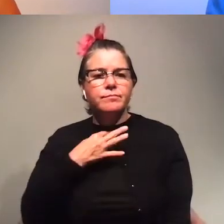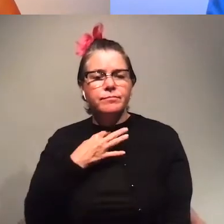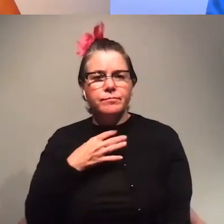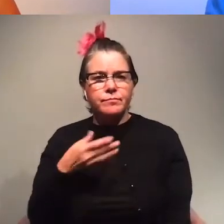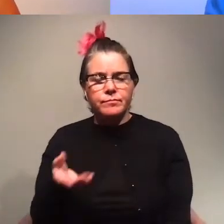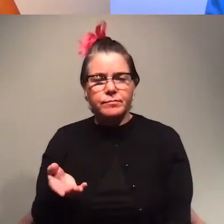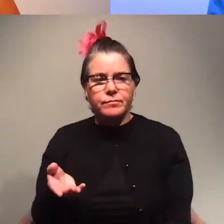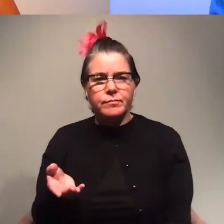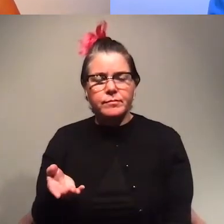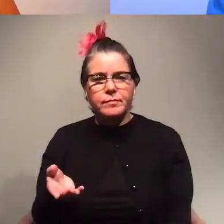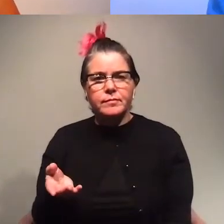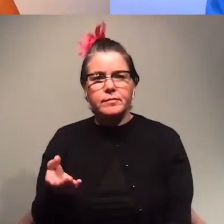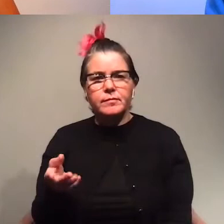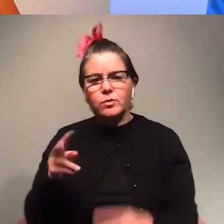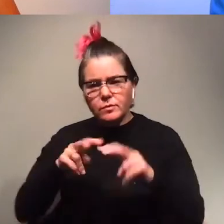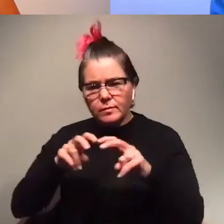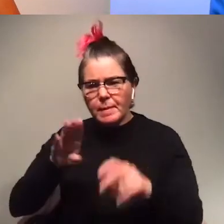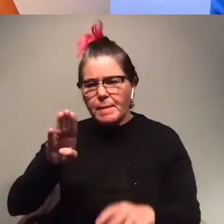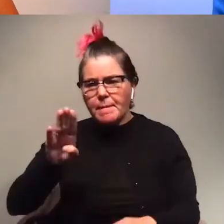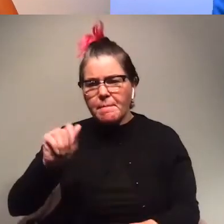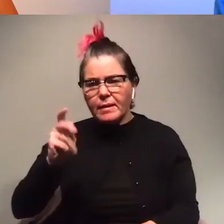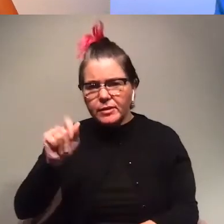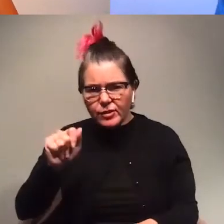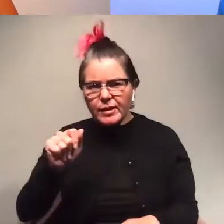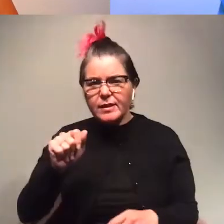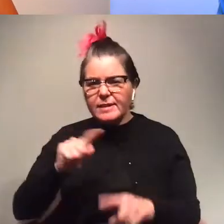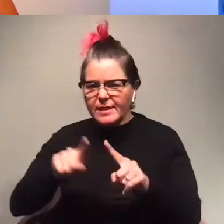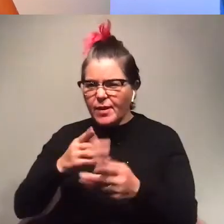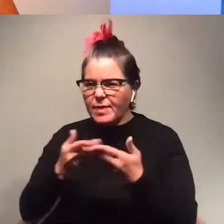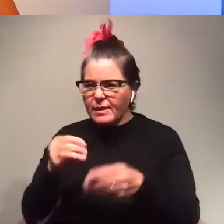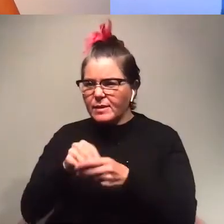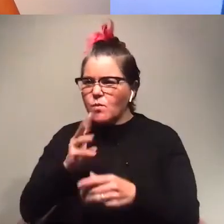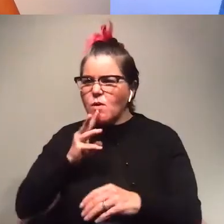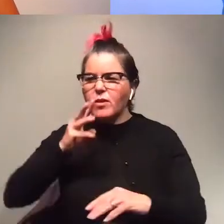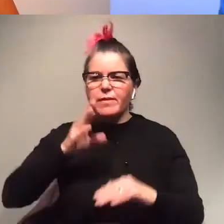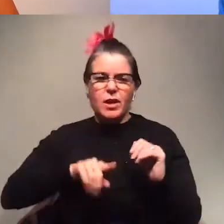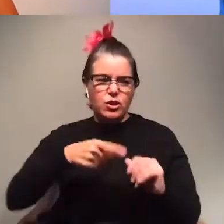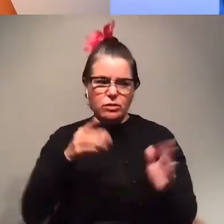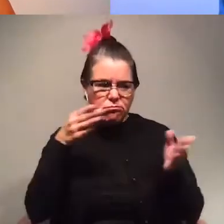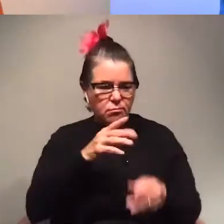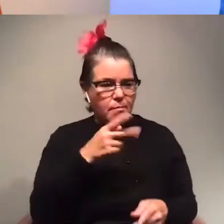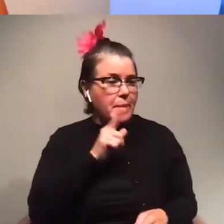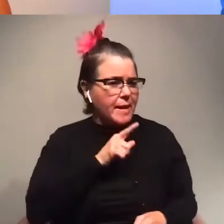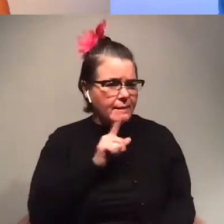do you also like look into bacteria and other substances in the water besides microplastics, or like yeah, they're just